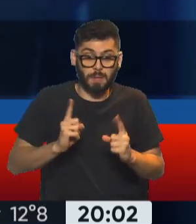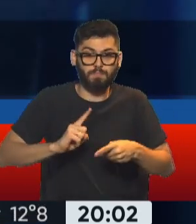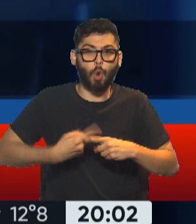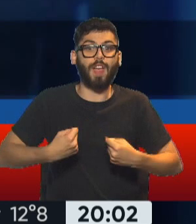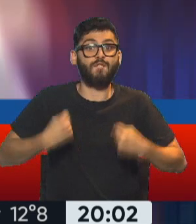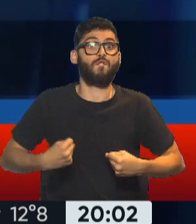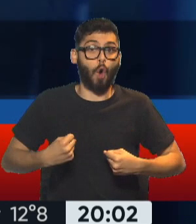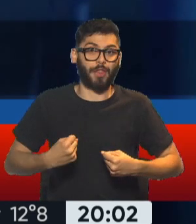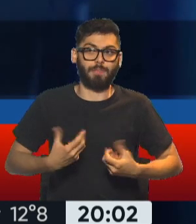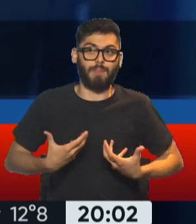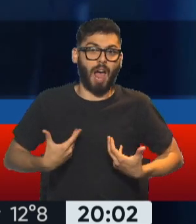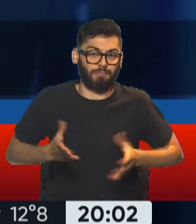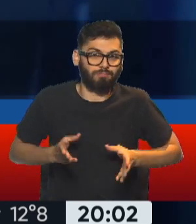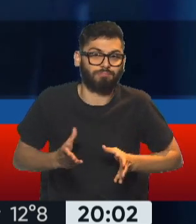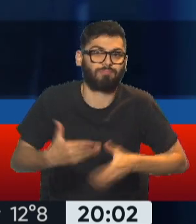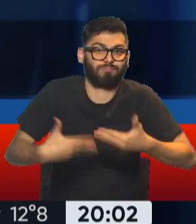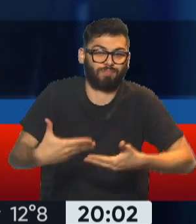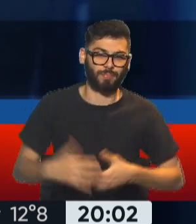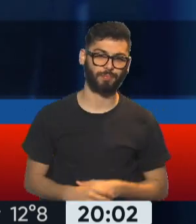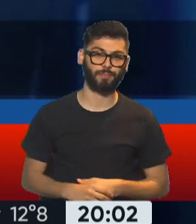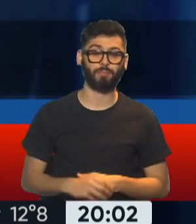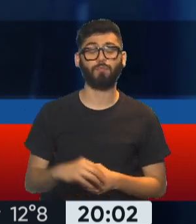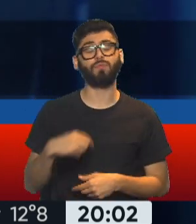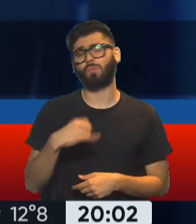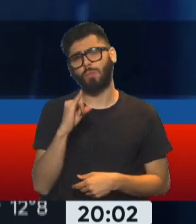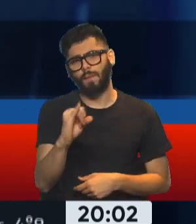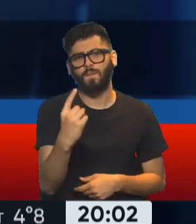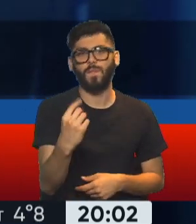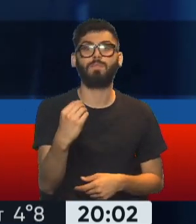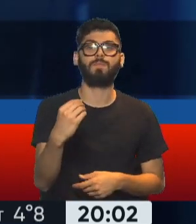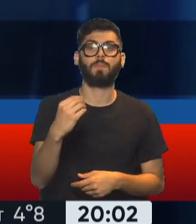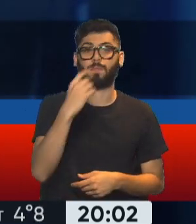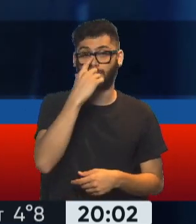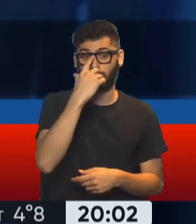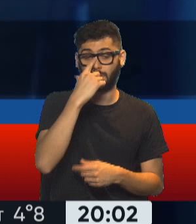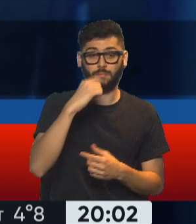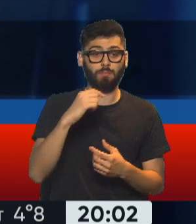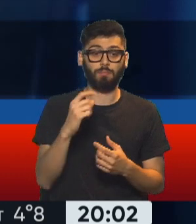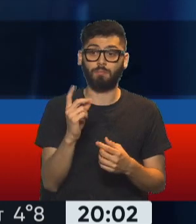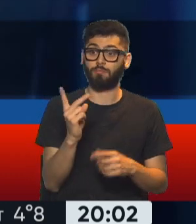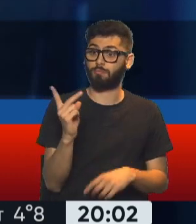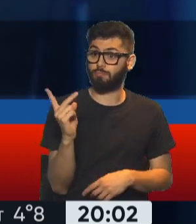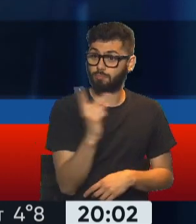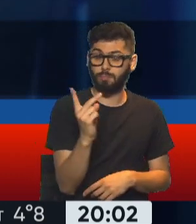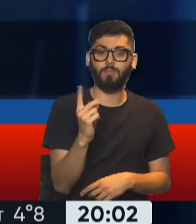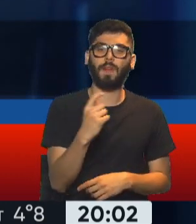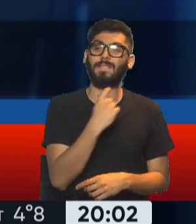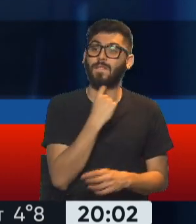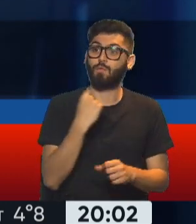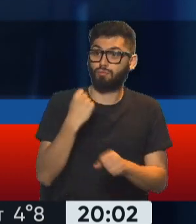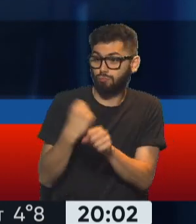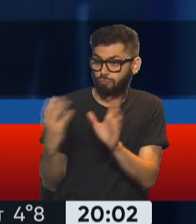strong policies. And what I can tell you is that the commitment on both sides to